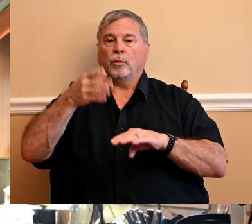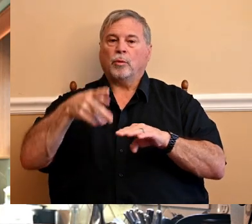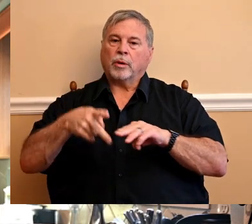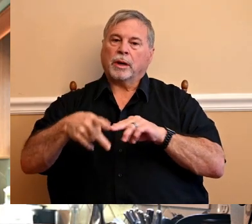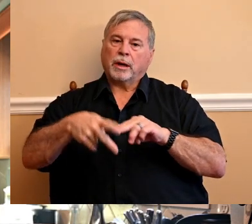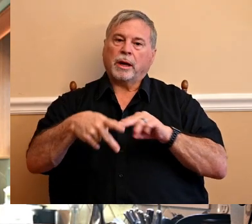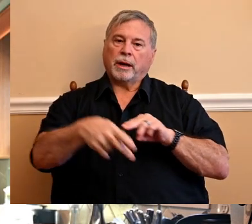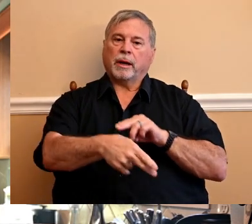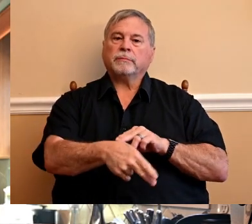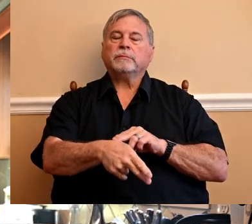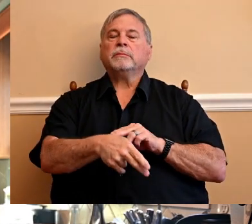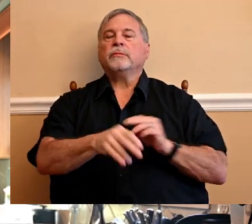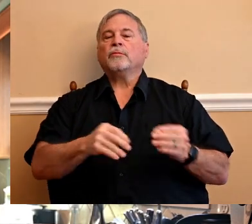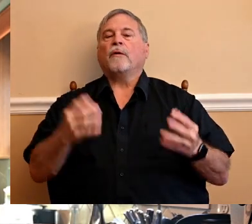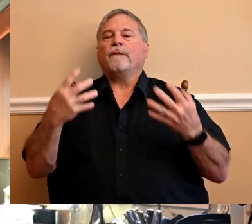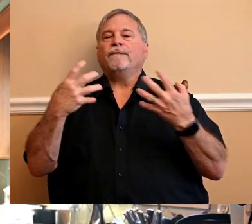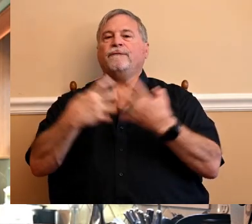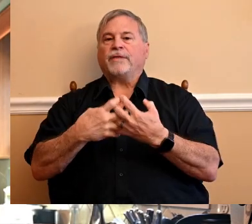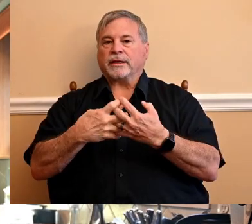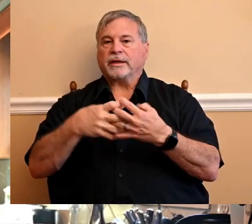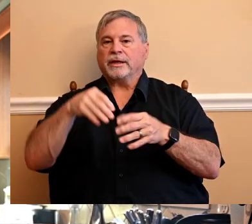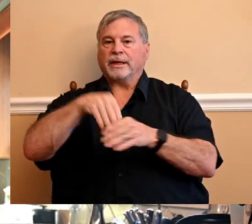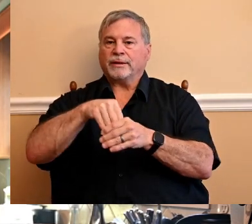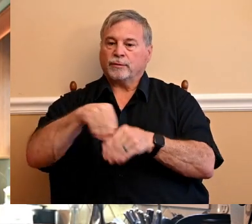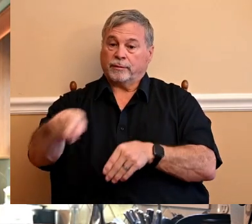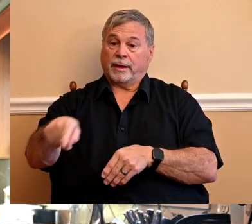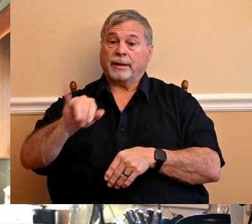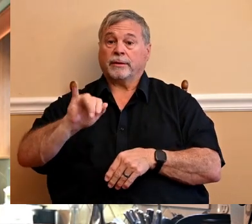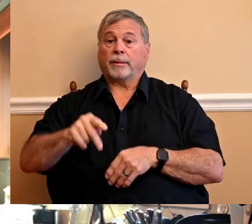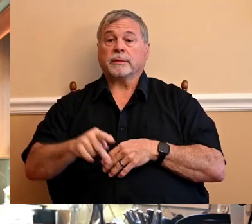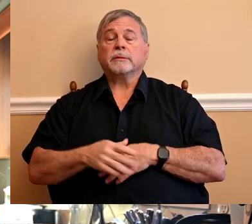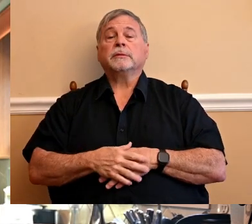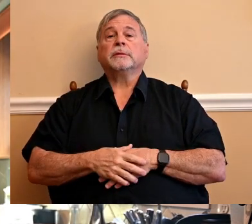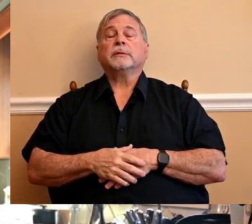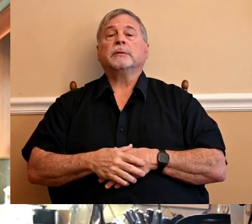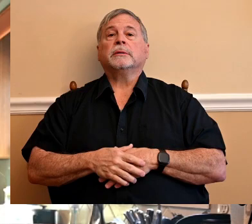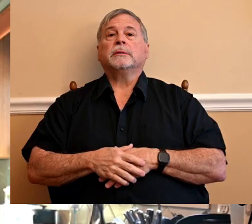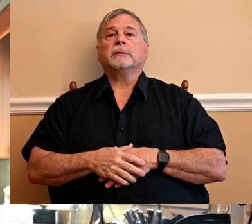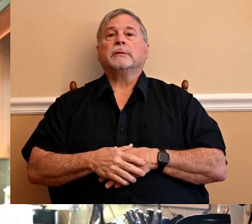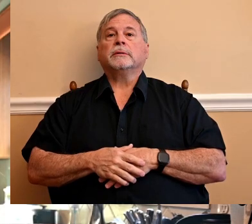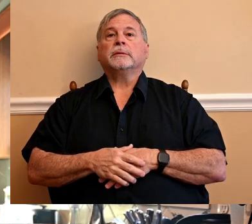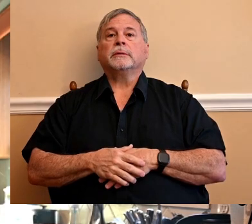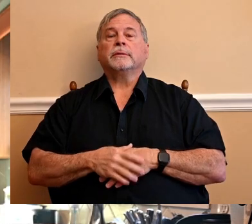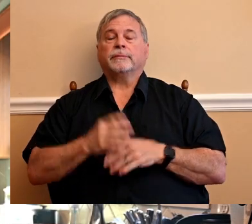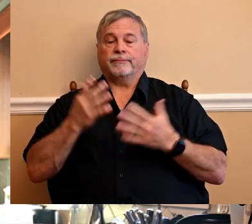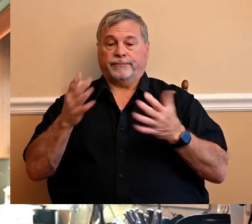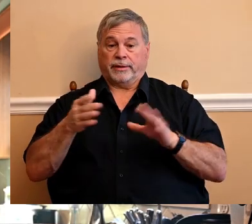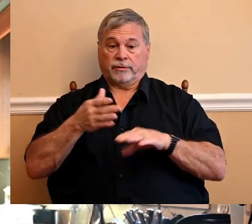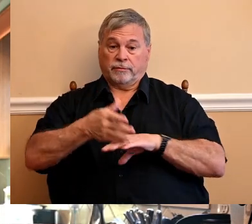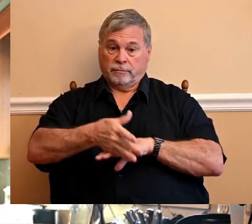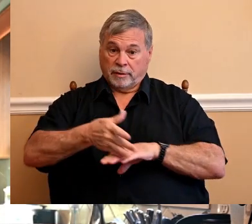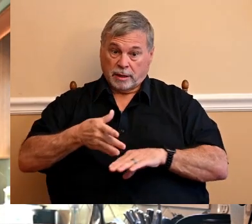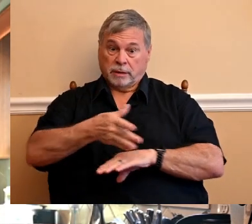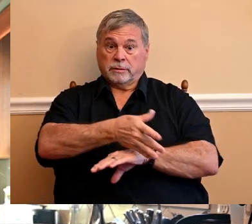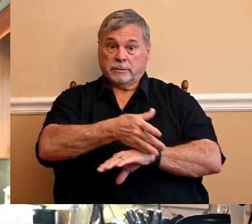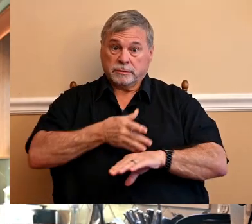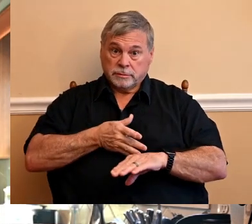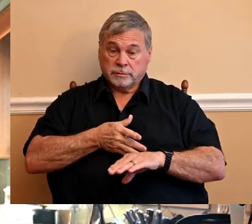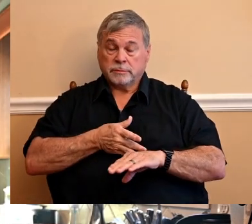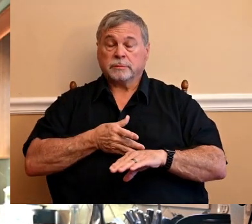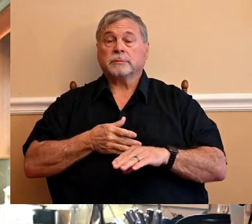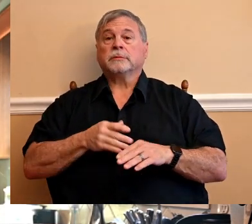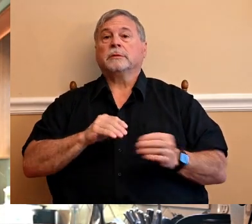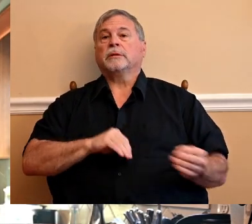Instapot and we don't have any problems there. Now once we cut this, we're just going to place it